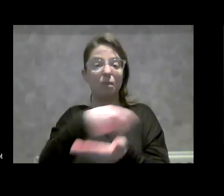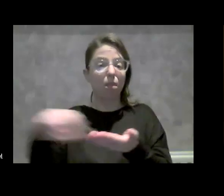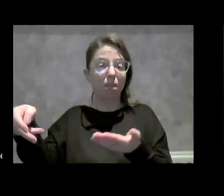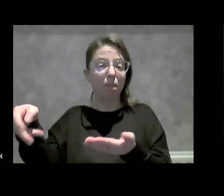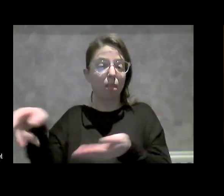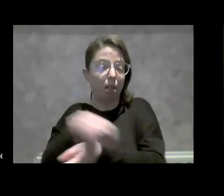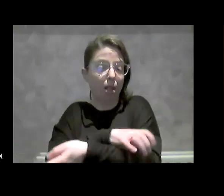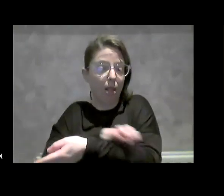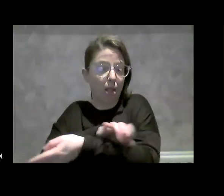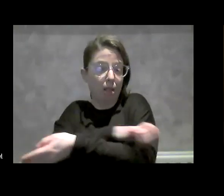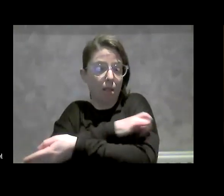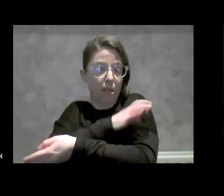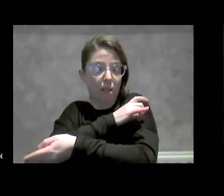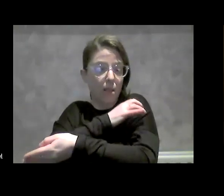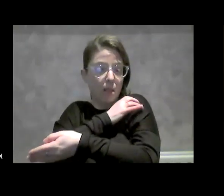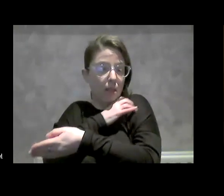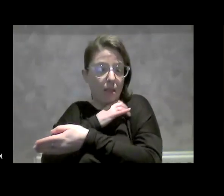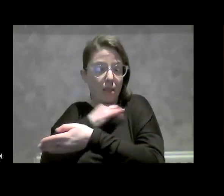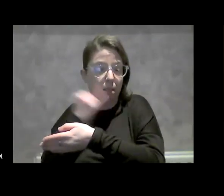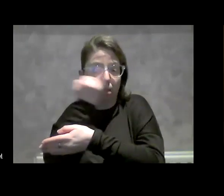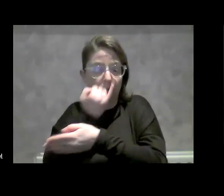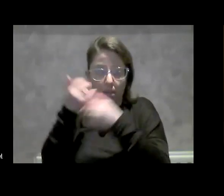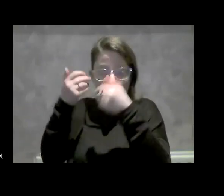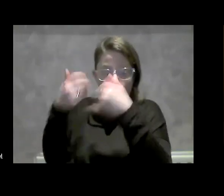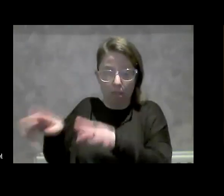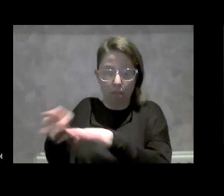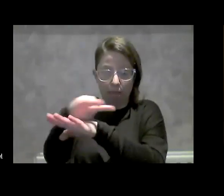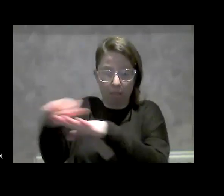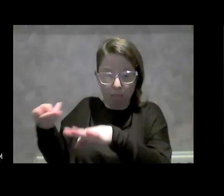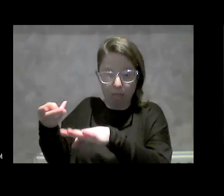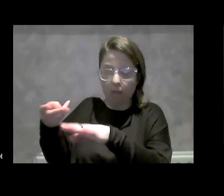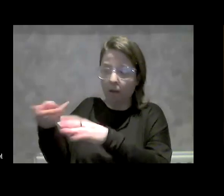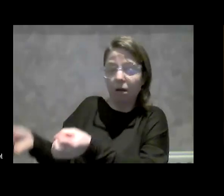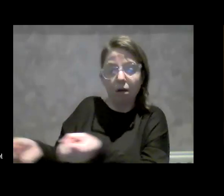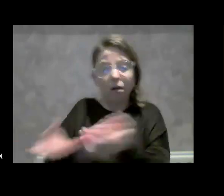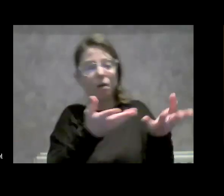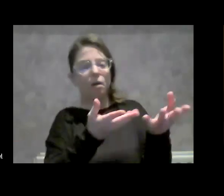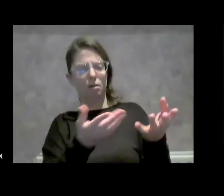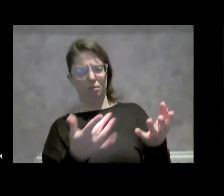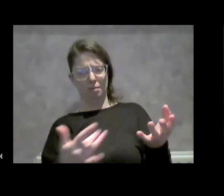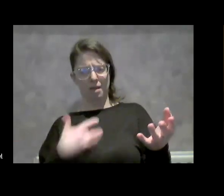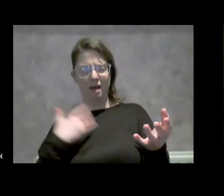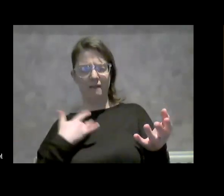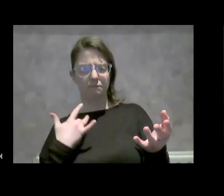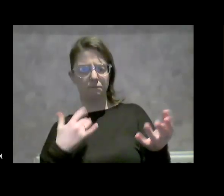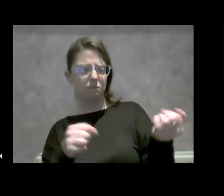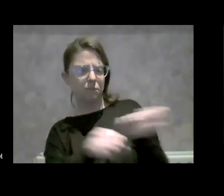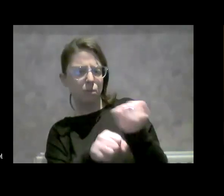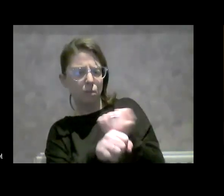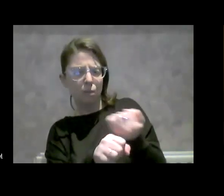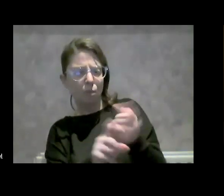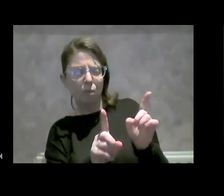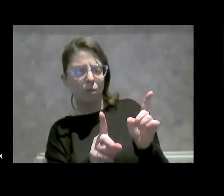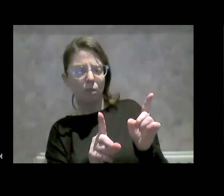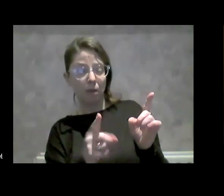mange. What life would it live? They asked as they sent me off to sleep. What would it do as my veins